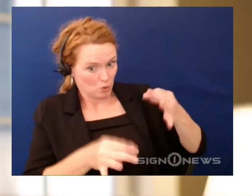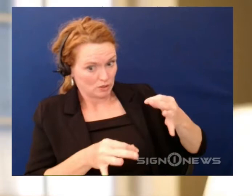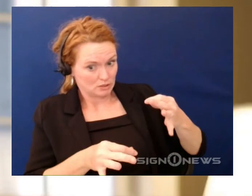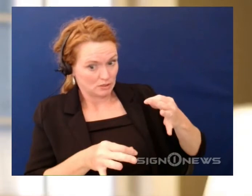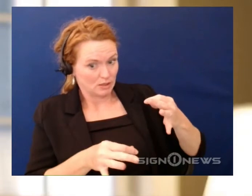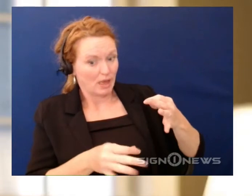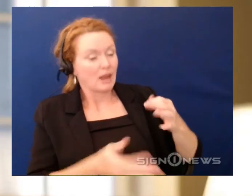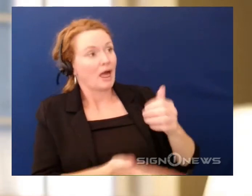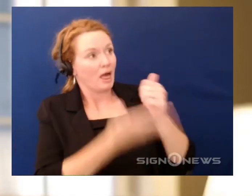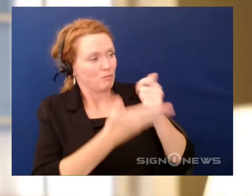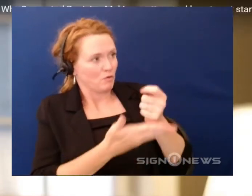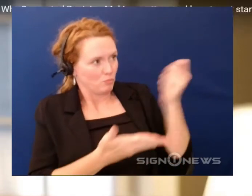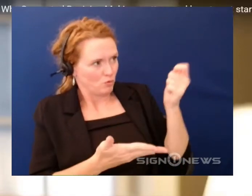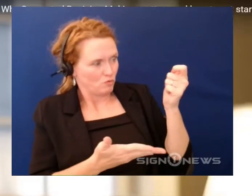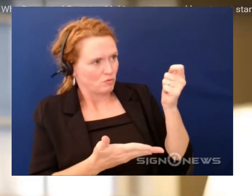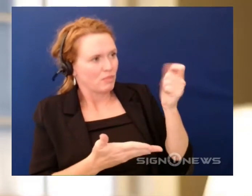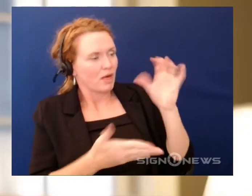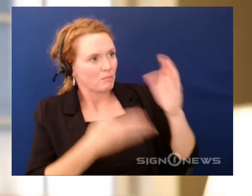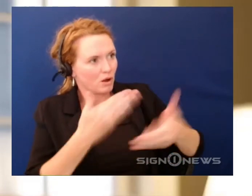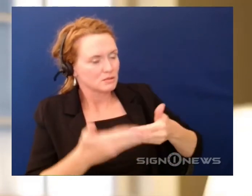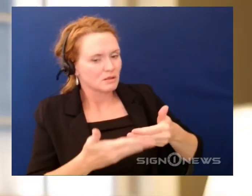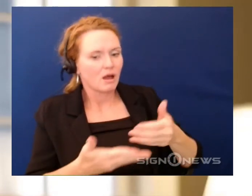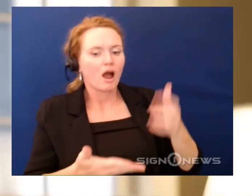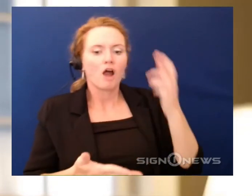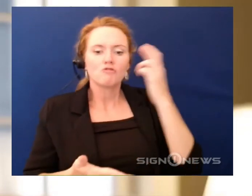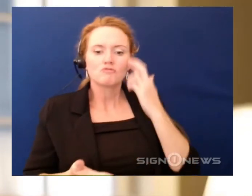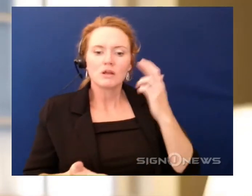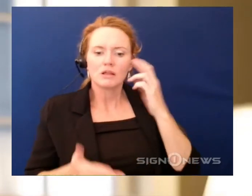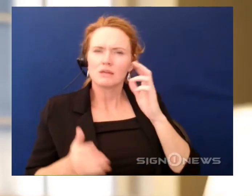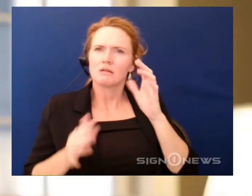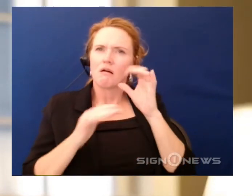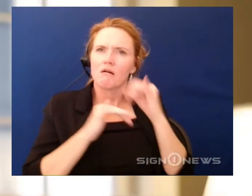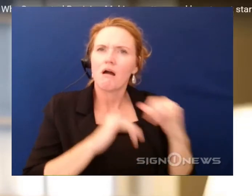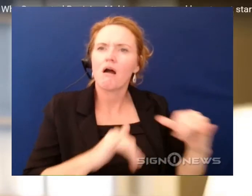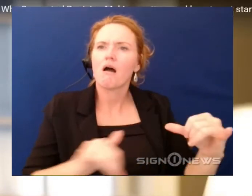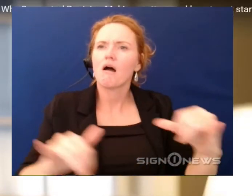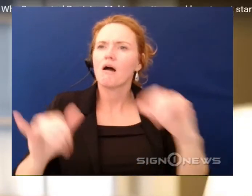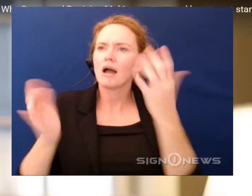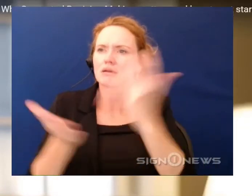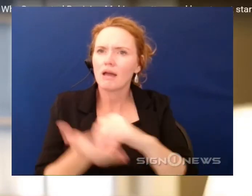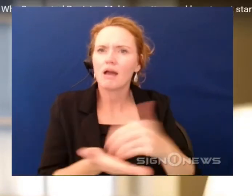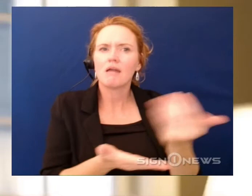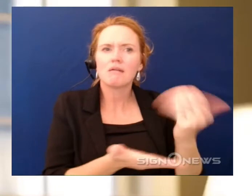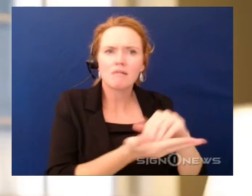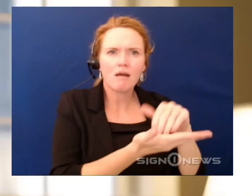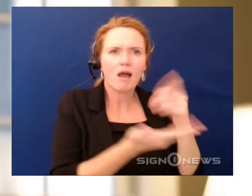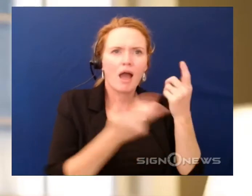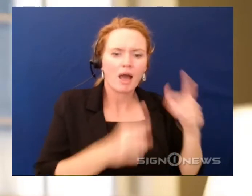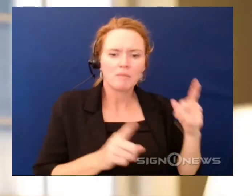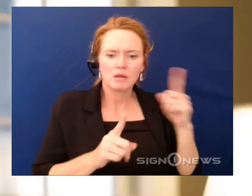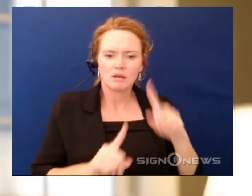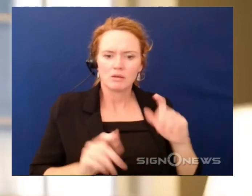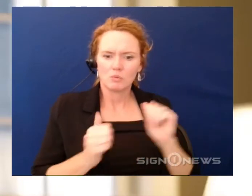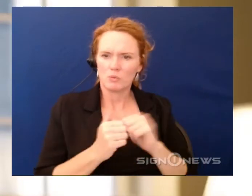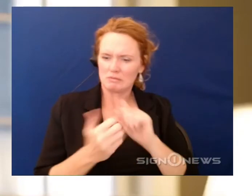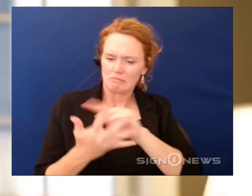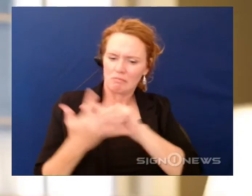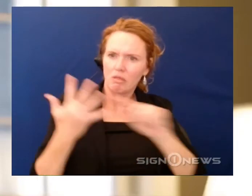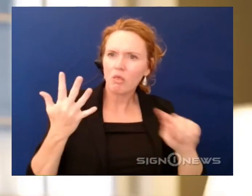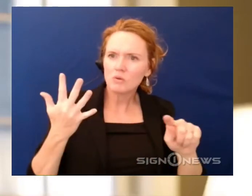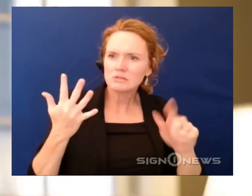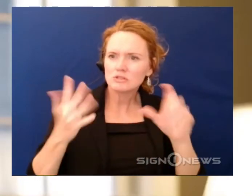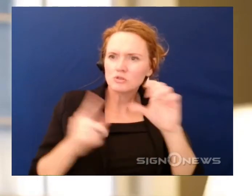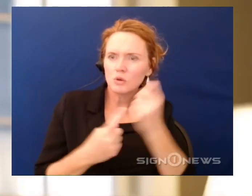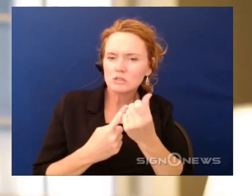I realized that there was a common theme or thread across all of those cases, and